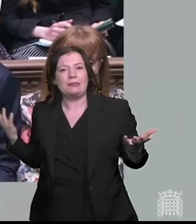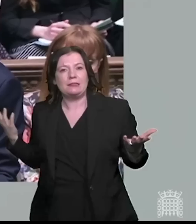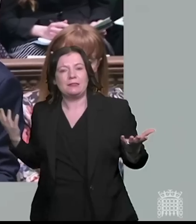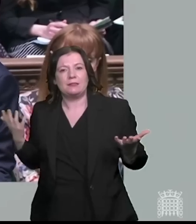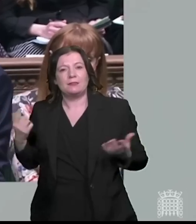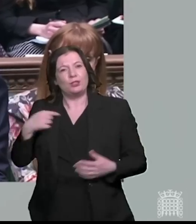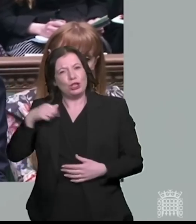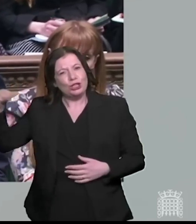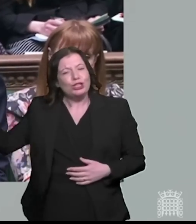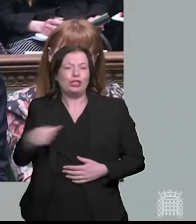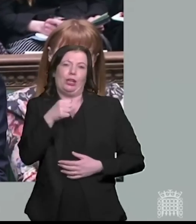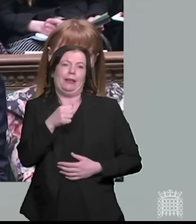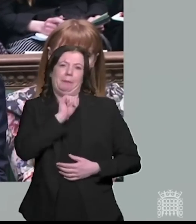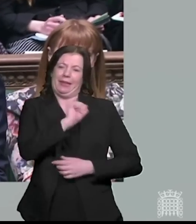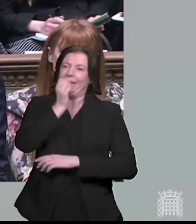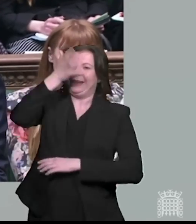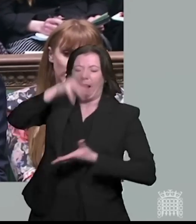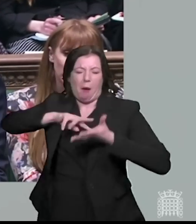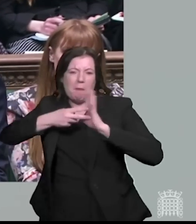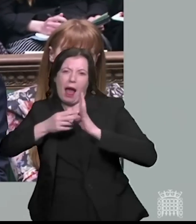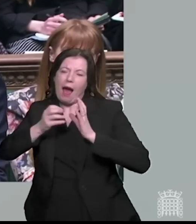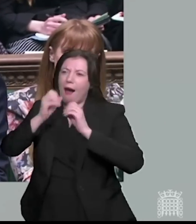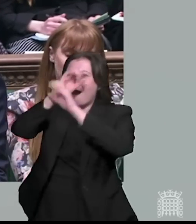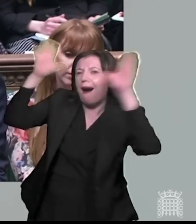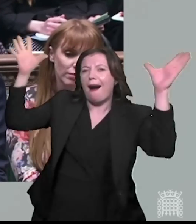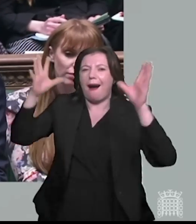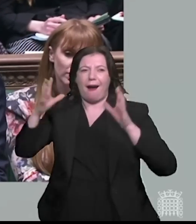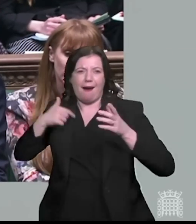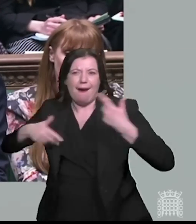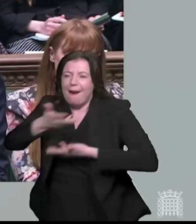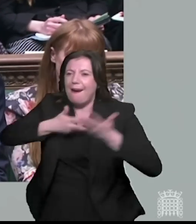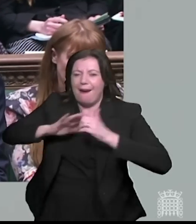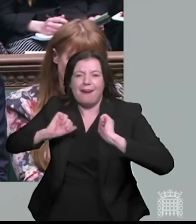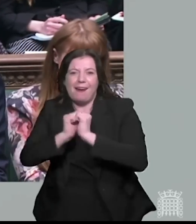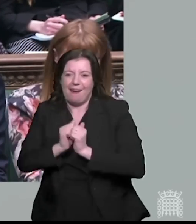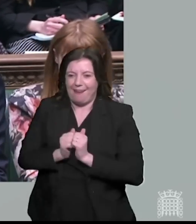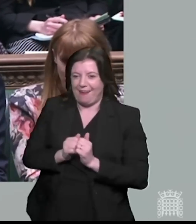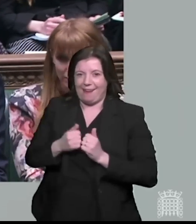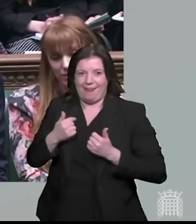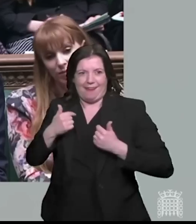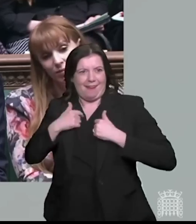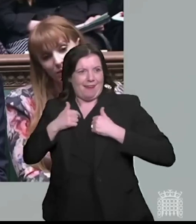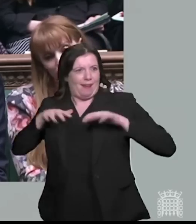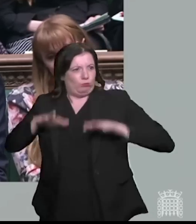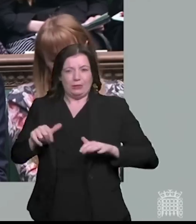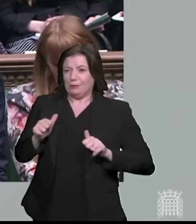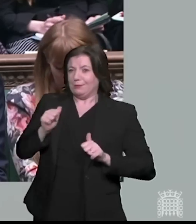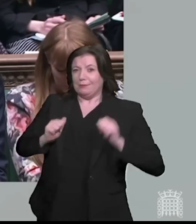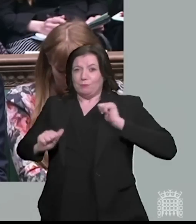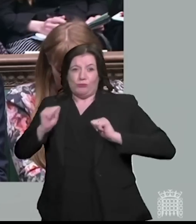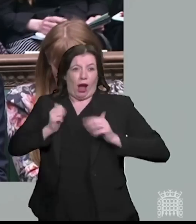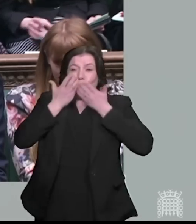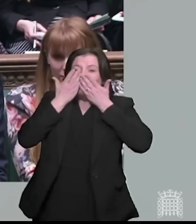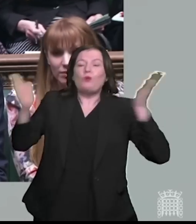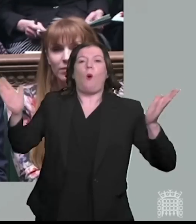This was a day for ambition, for bringing us together with purpose and intent, for unlocking the pride that is in every